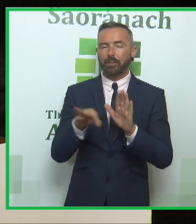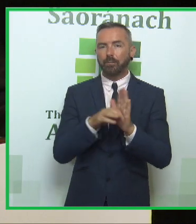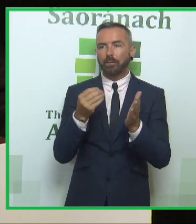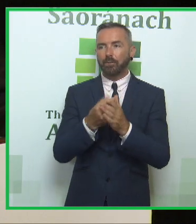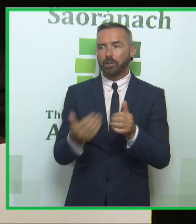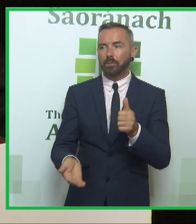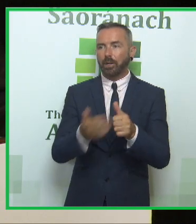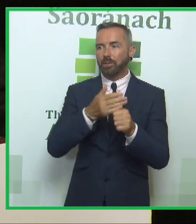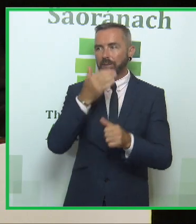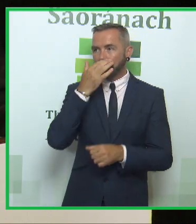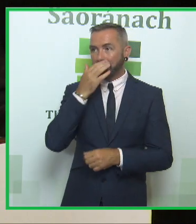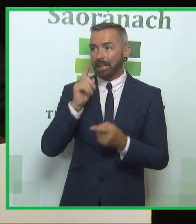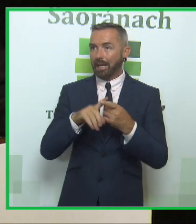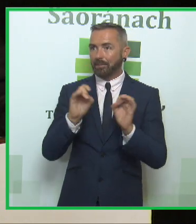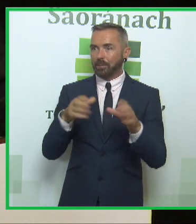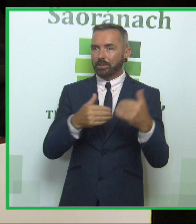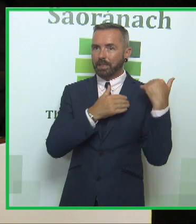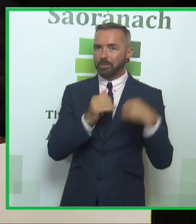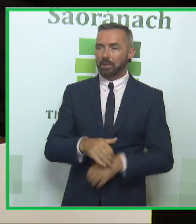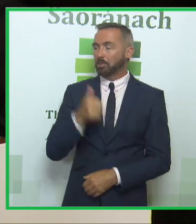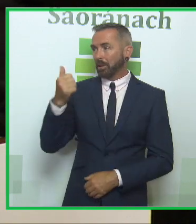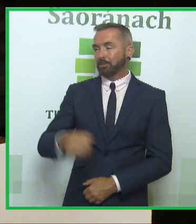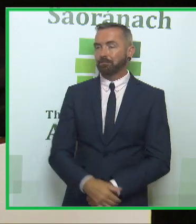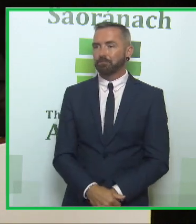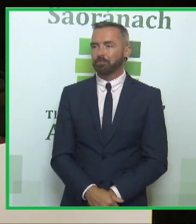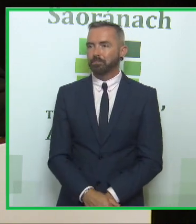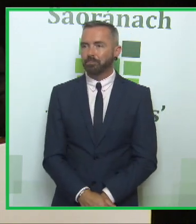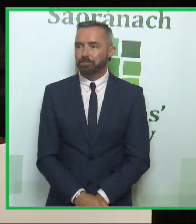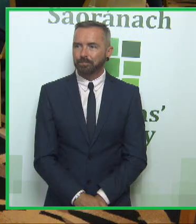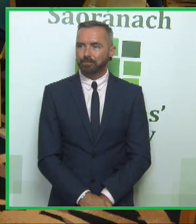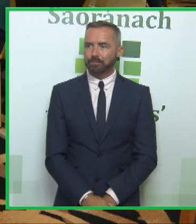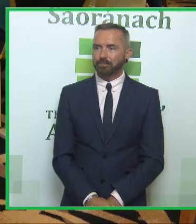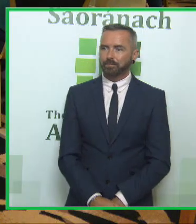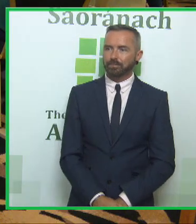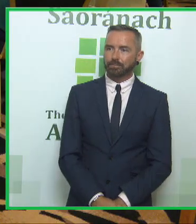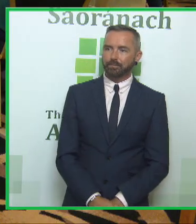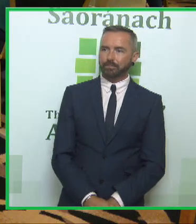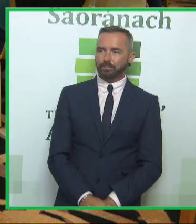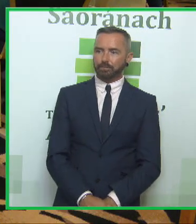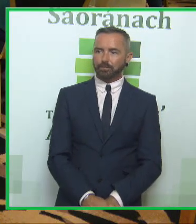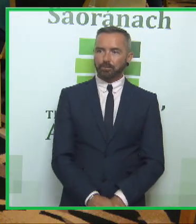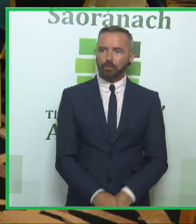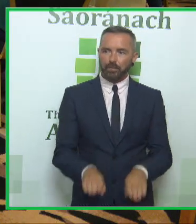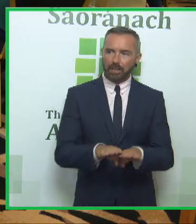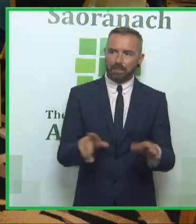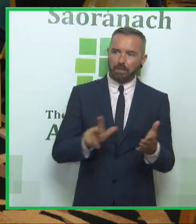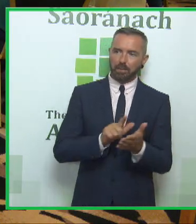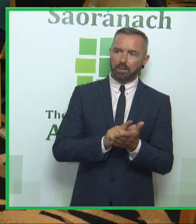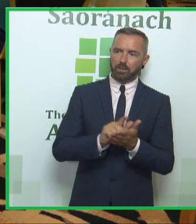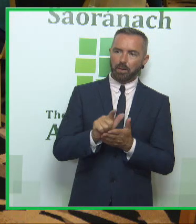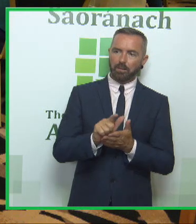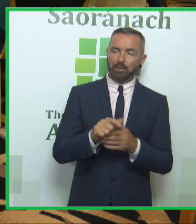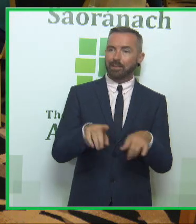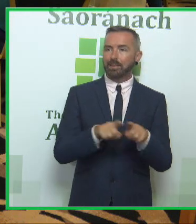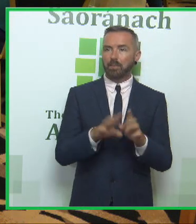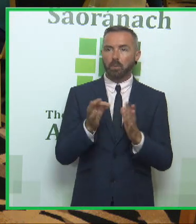and accountability. So, well made. Table 12. Yeah, we have a lot of the same points about GP